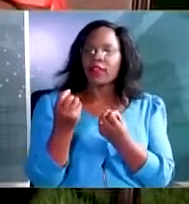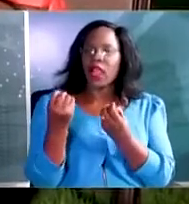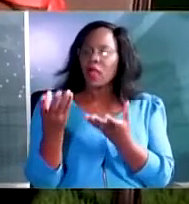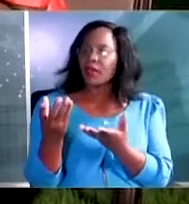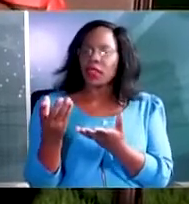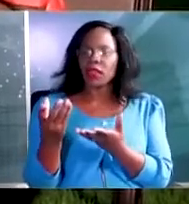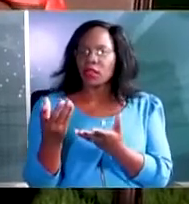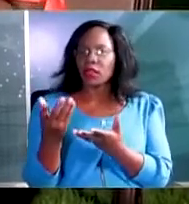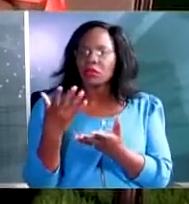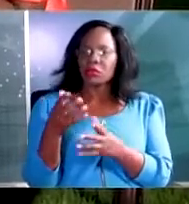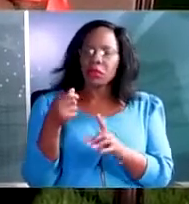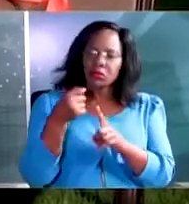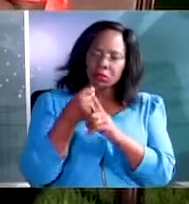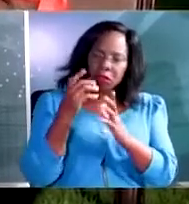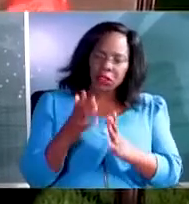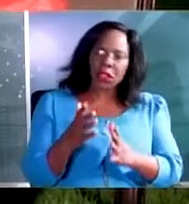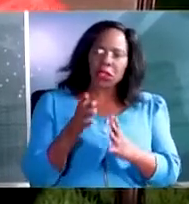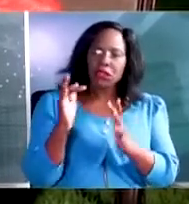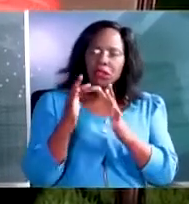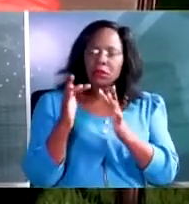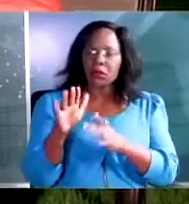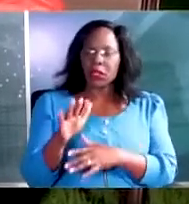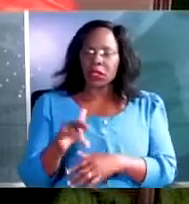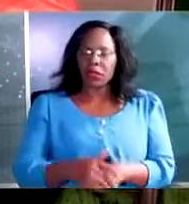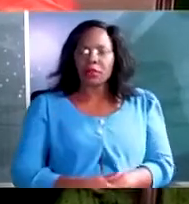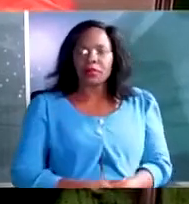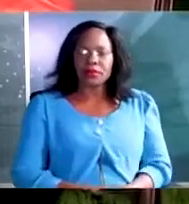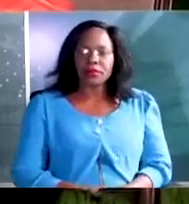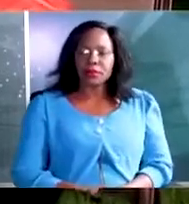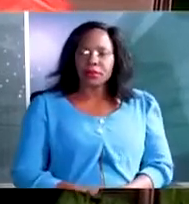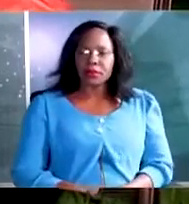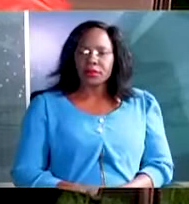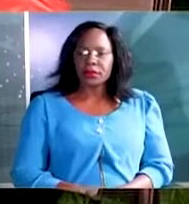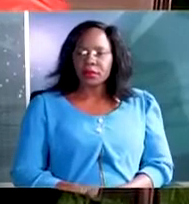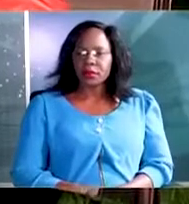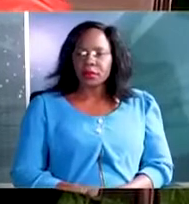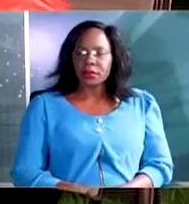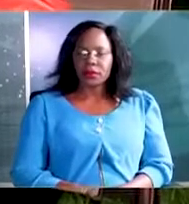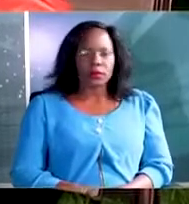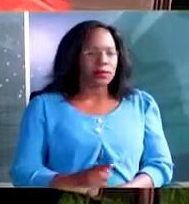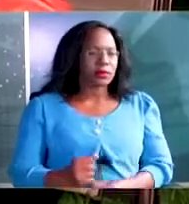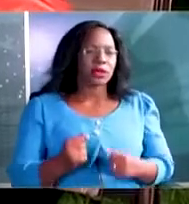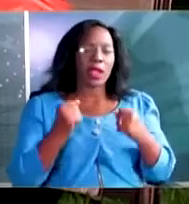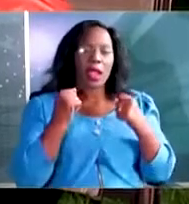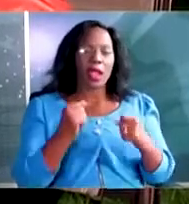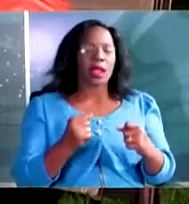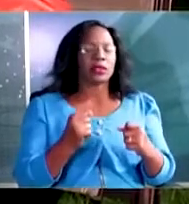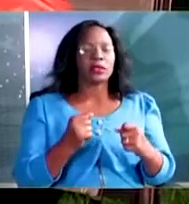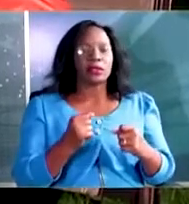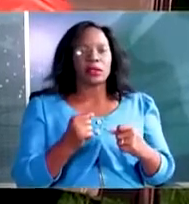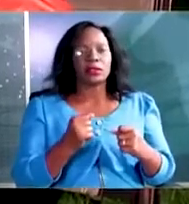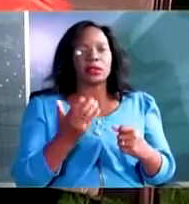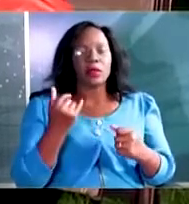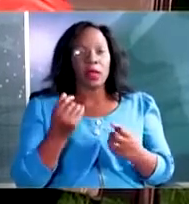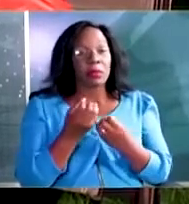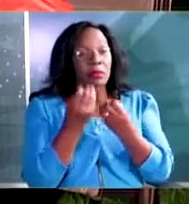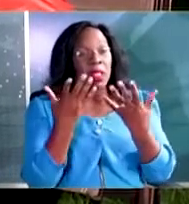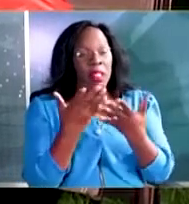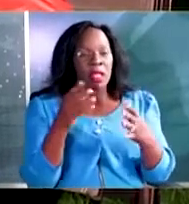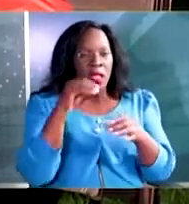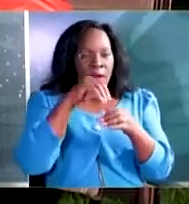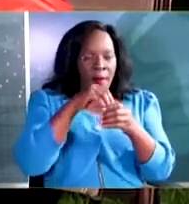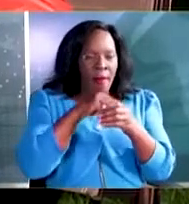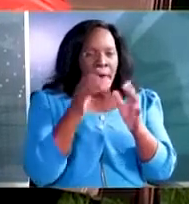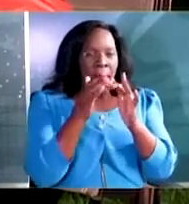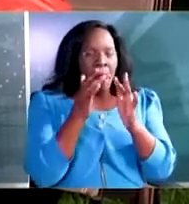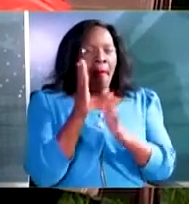of cyber attacks? It's very difficult to quantify, as is many things in